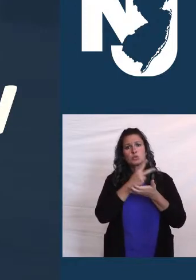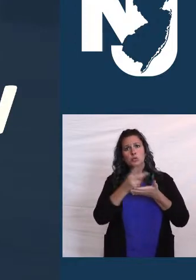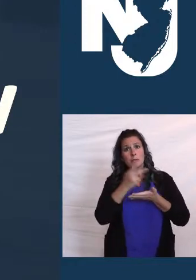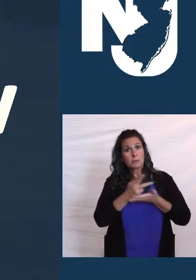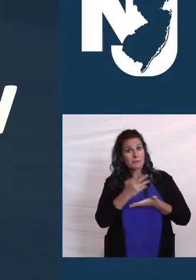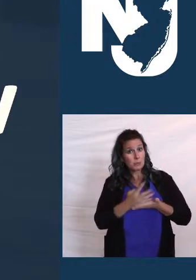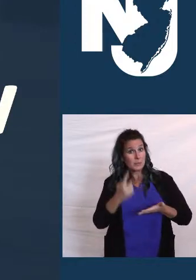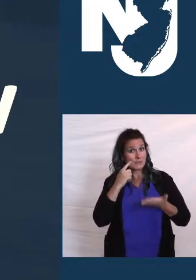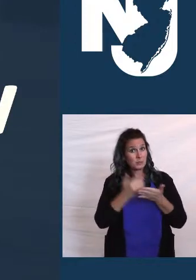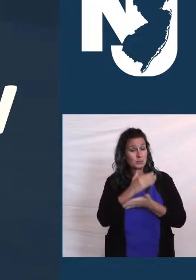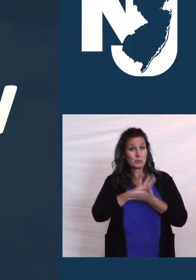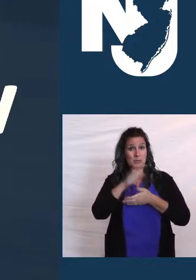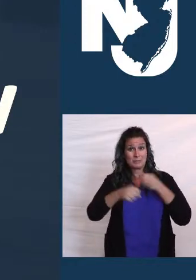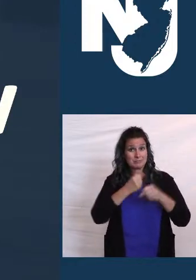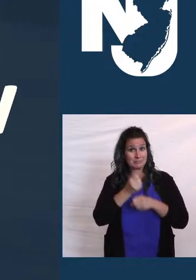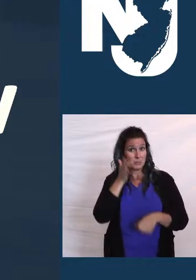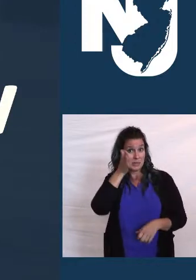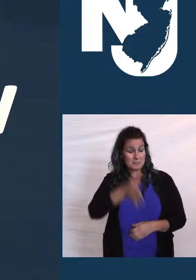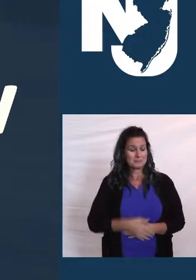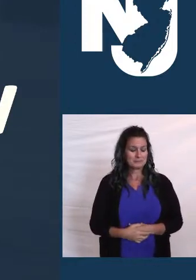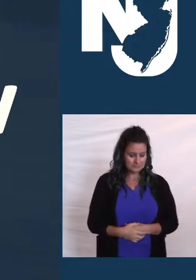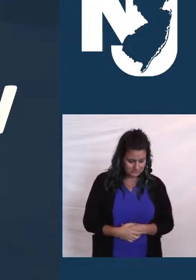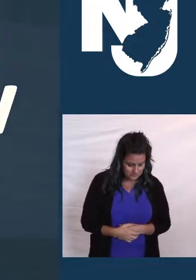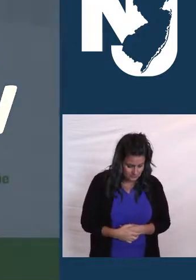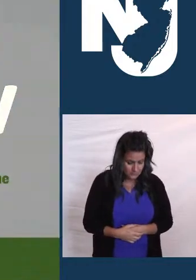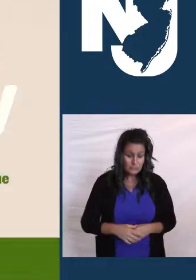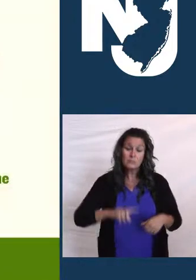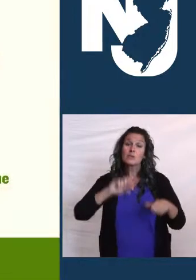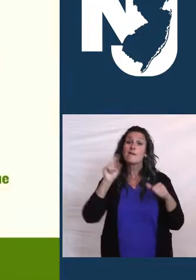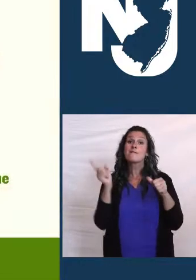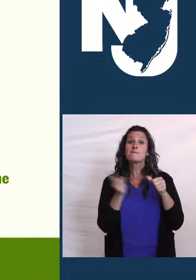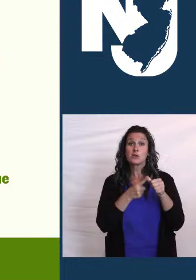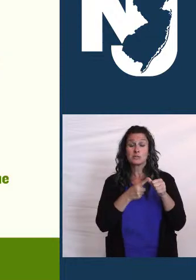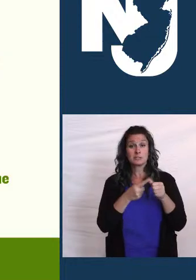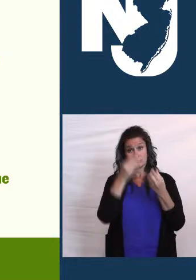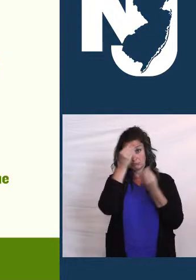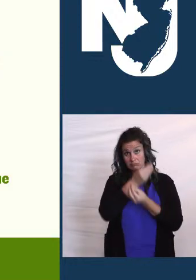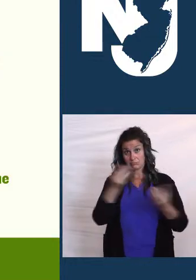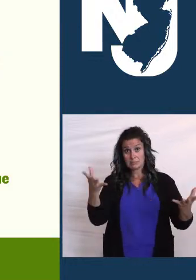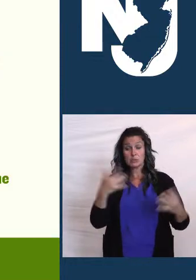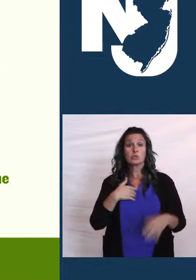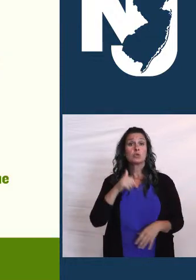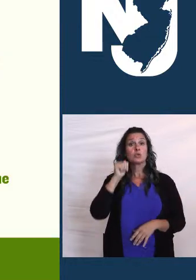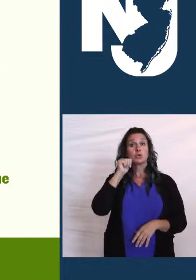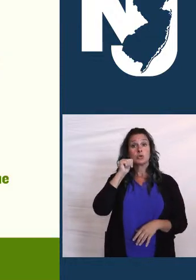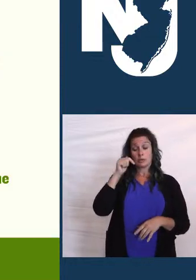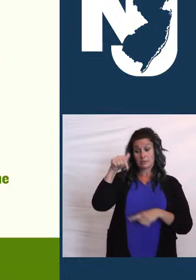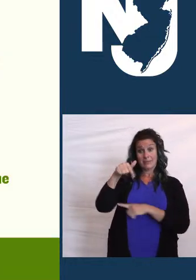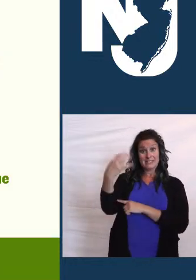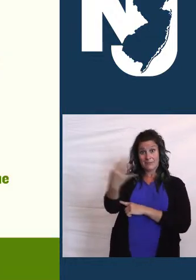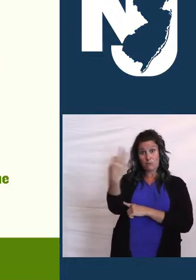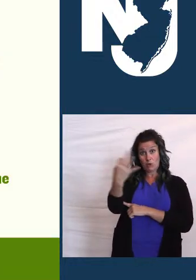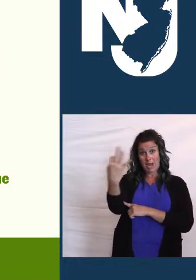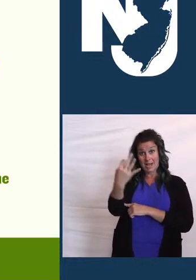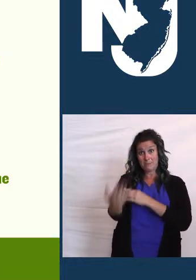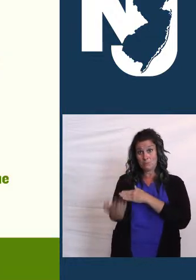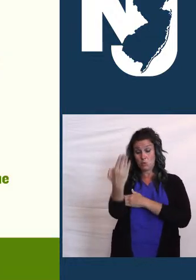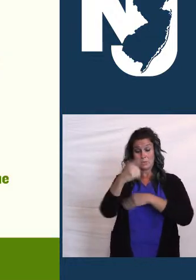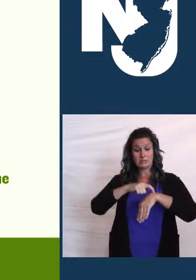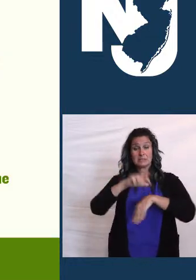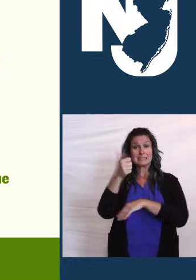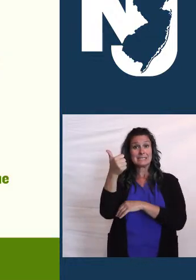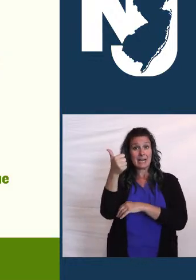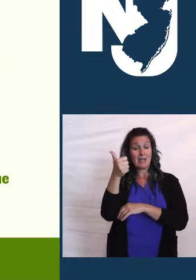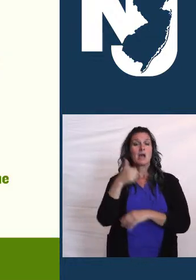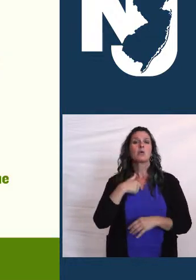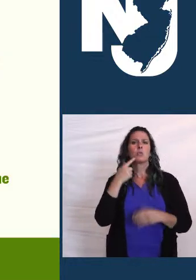new school year. First up, though, at 10 a.m. this Friday morning, we